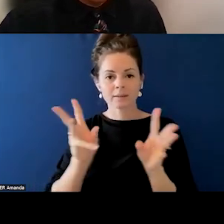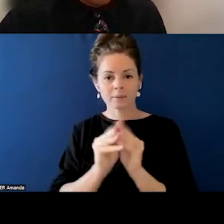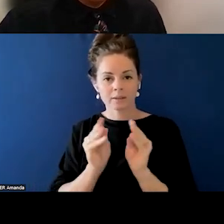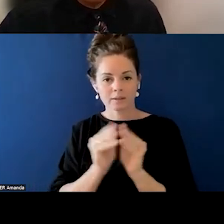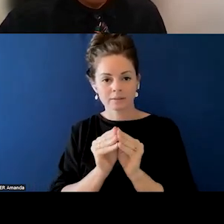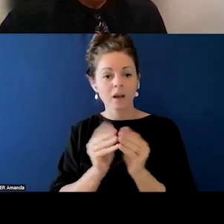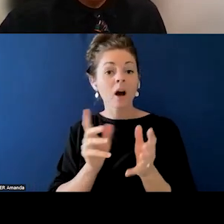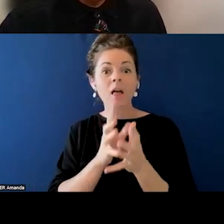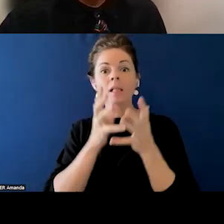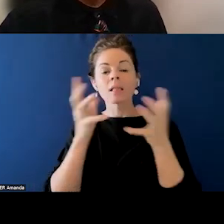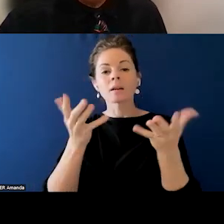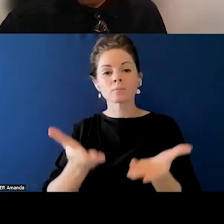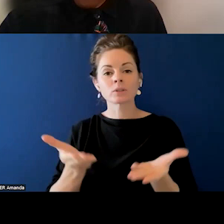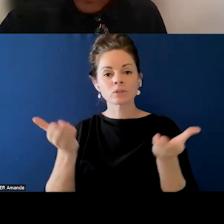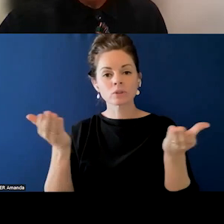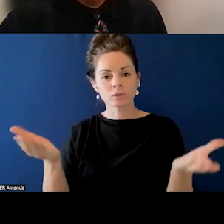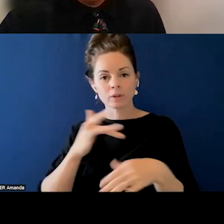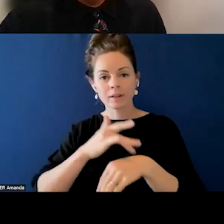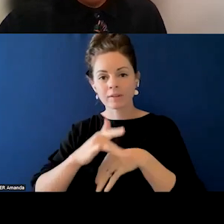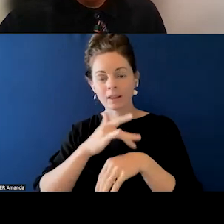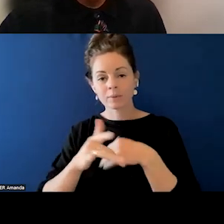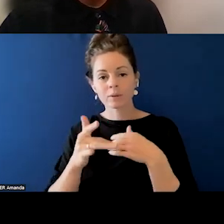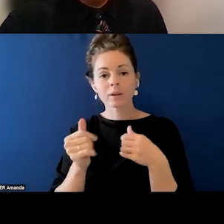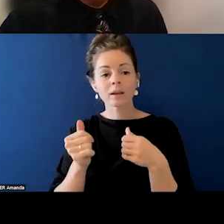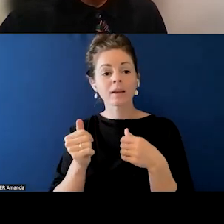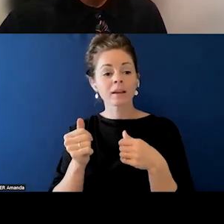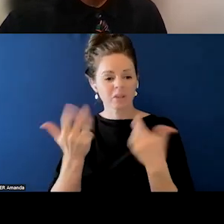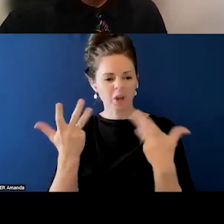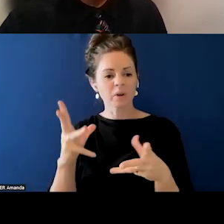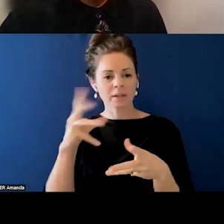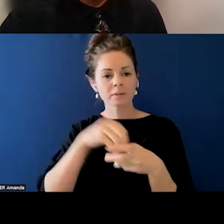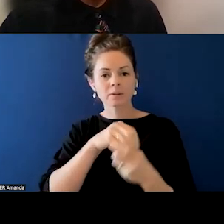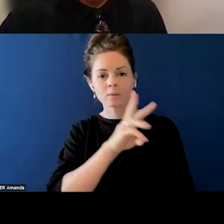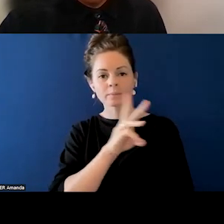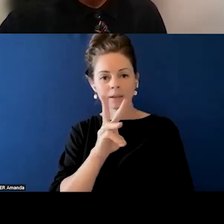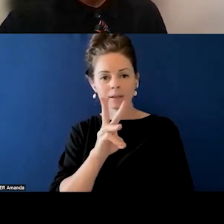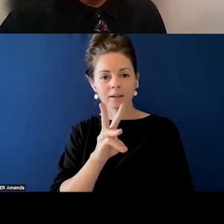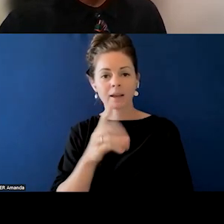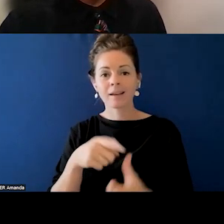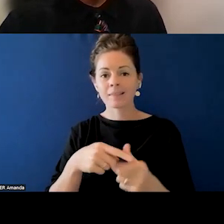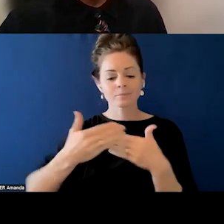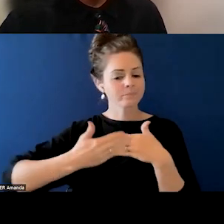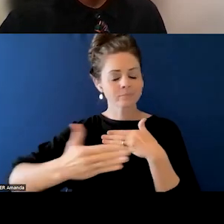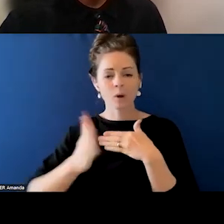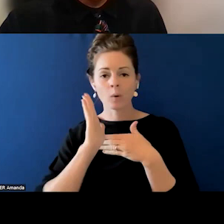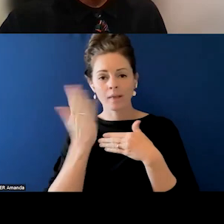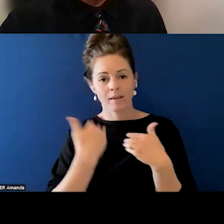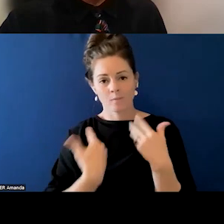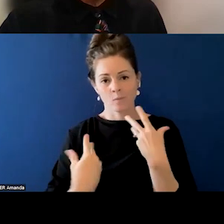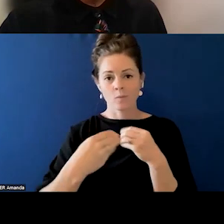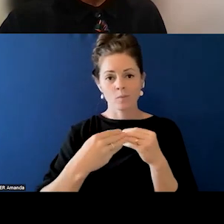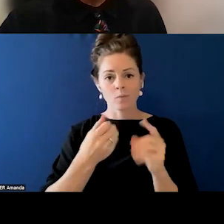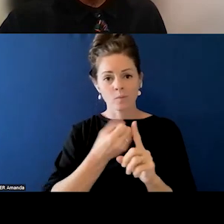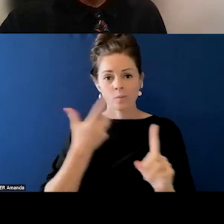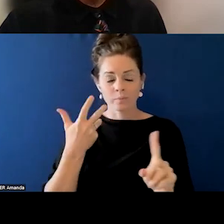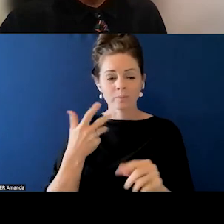There's a lot of material that is already in the site, but also material going forward that you'll be able to see. You'll